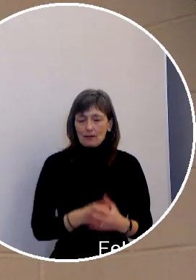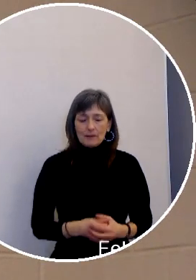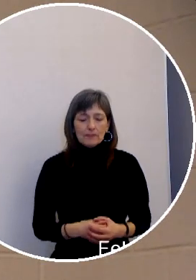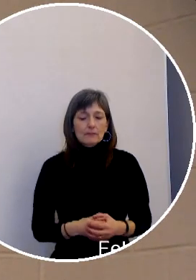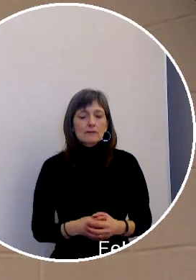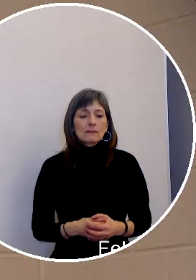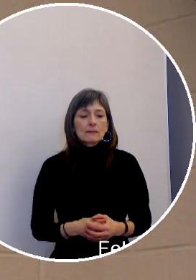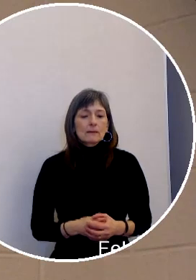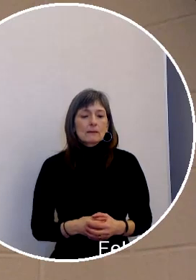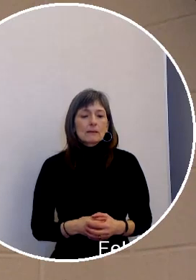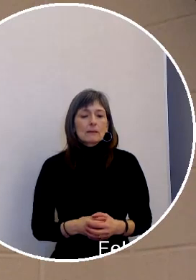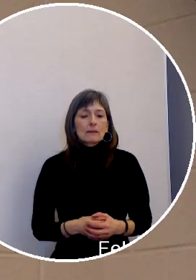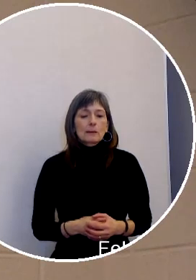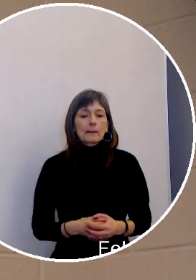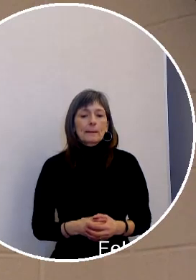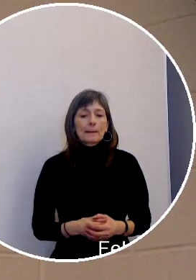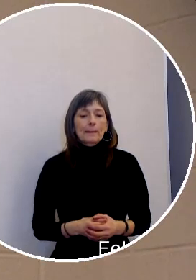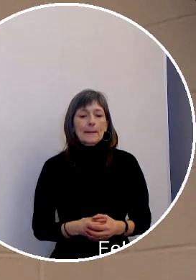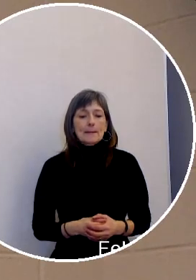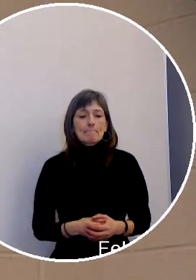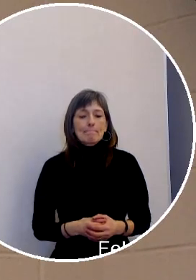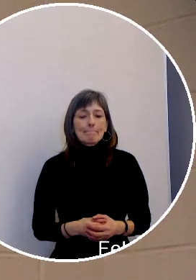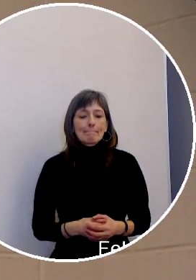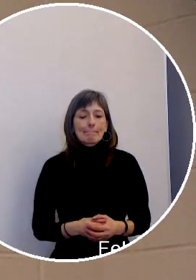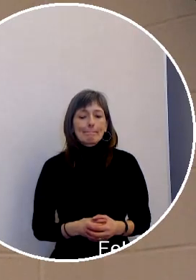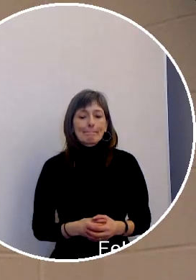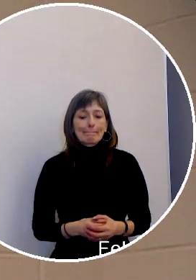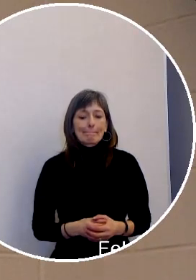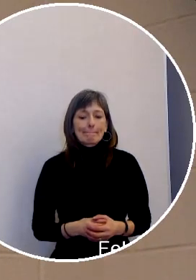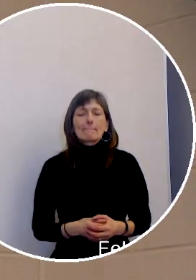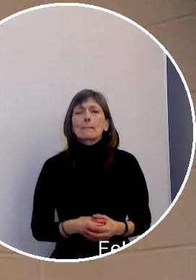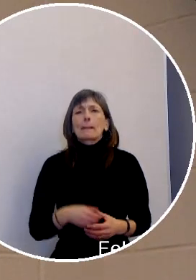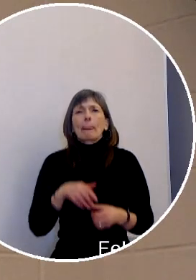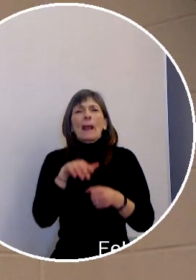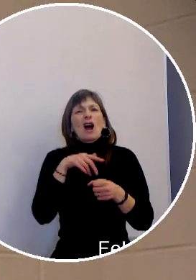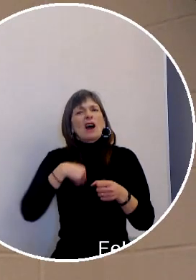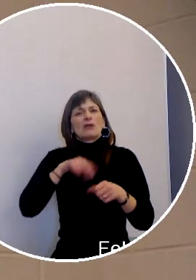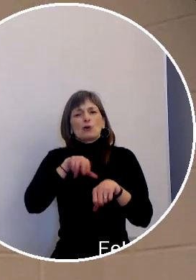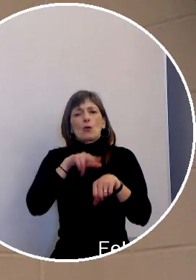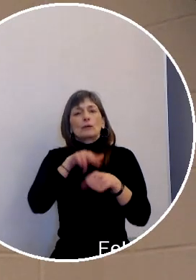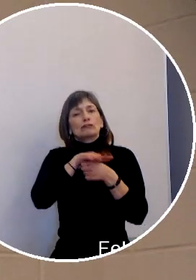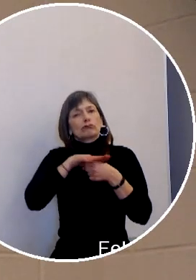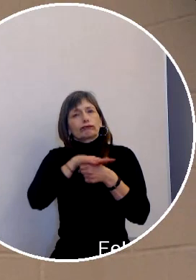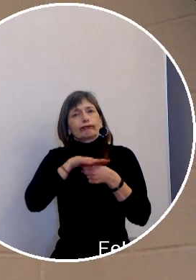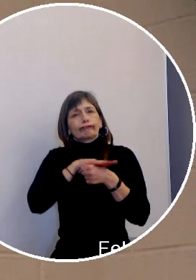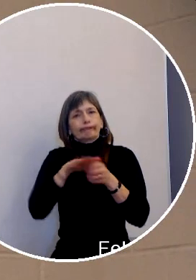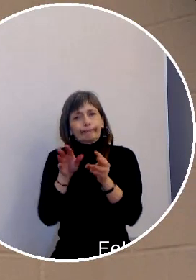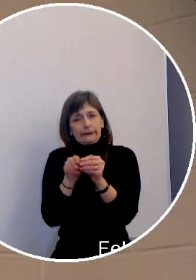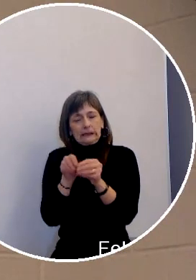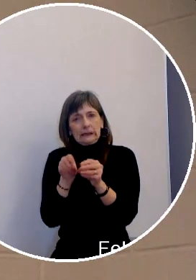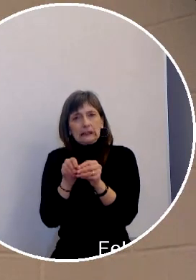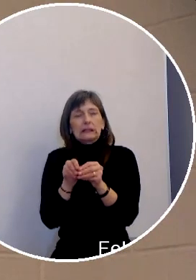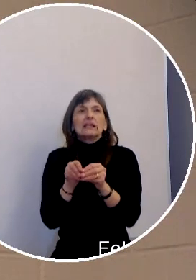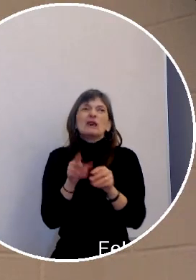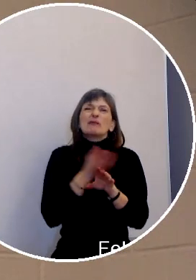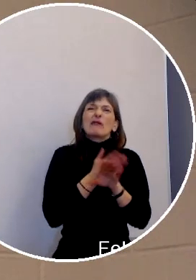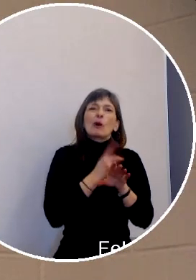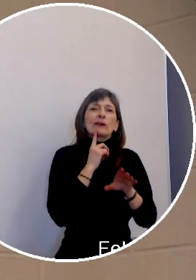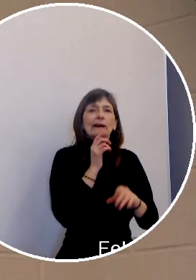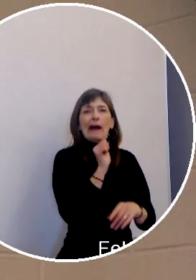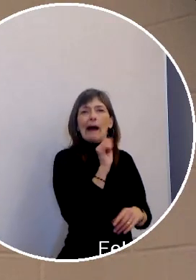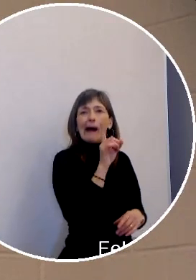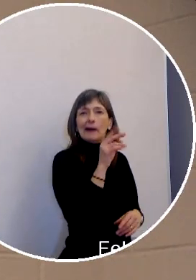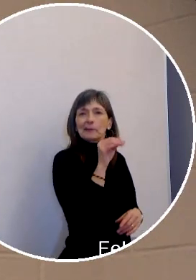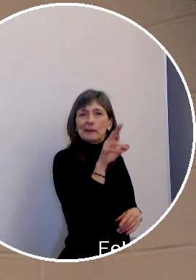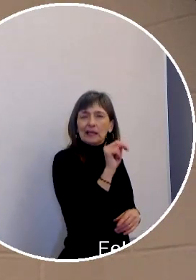that we've modified our normal regional meetings from largely administrative meetings with